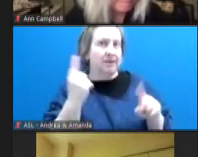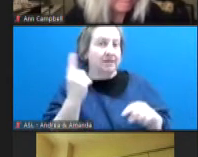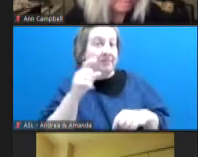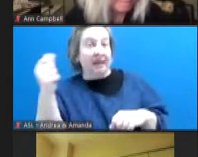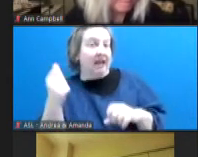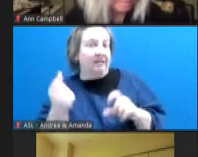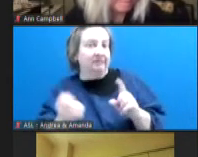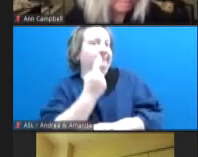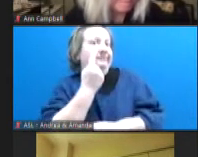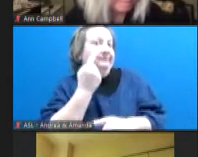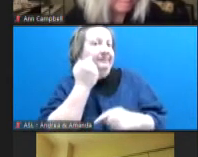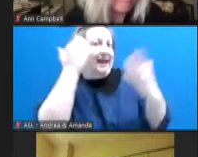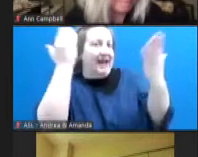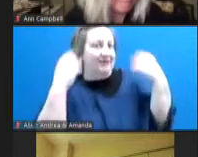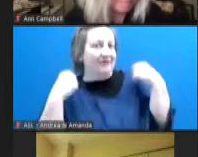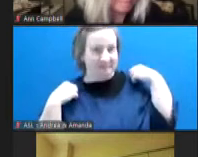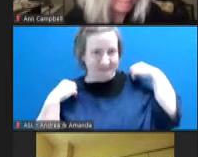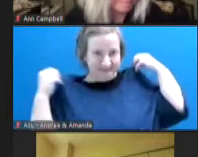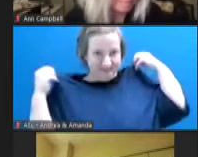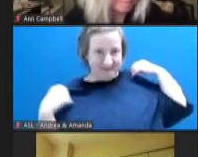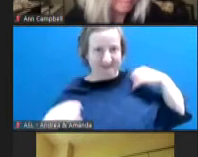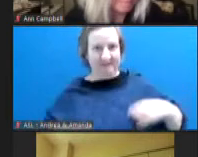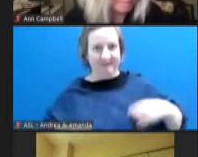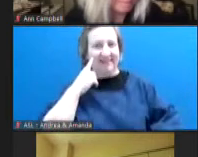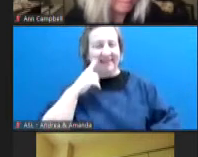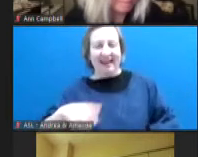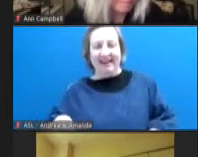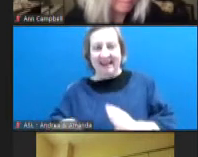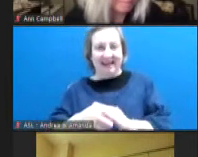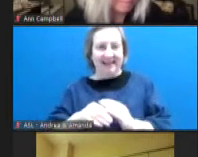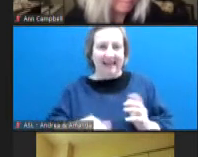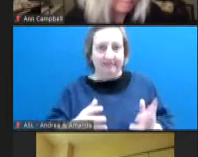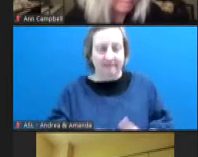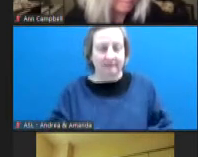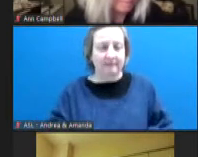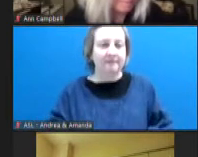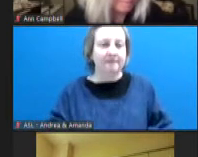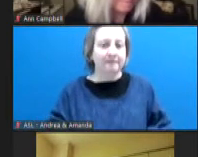and then I apologize. So just thought I'd add that in.